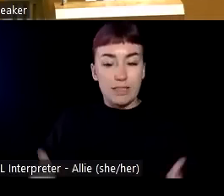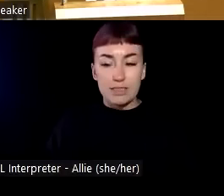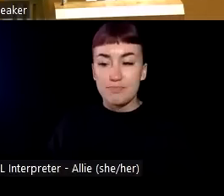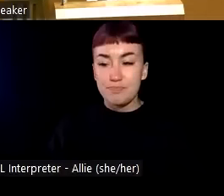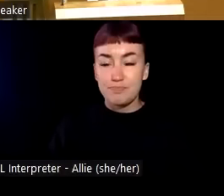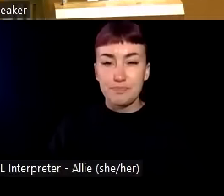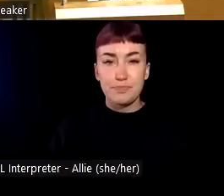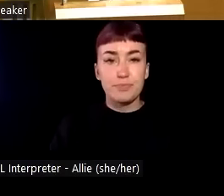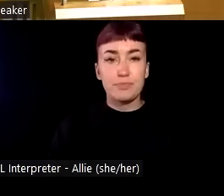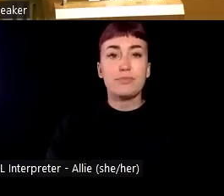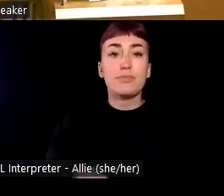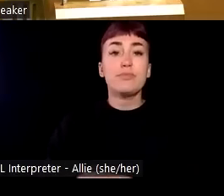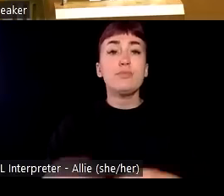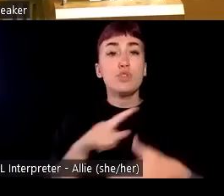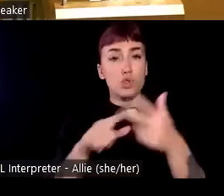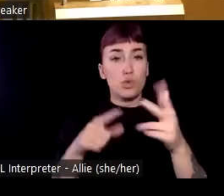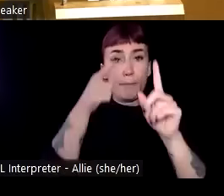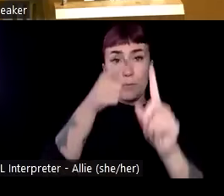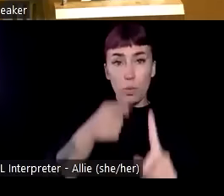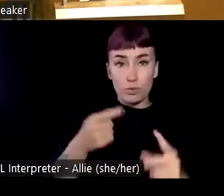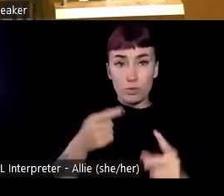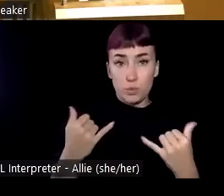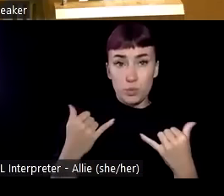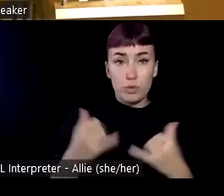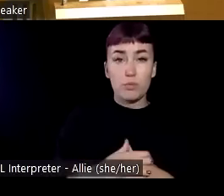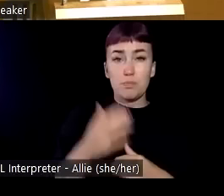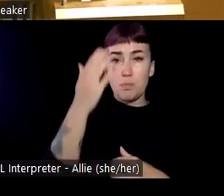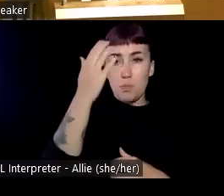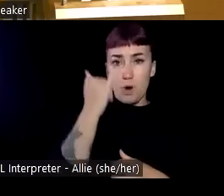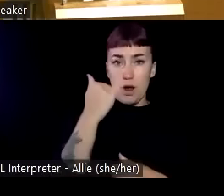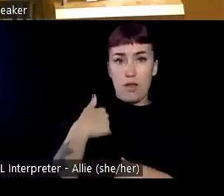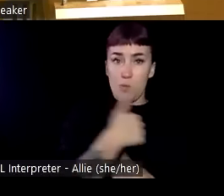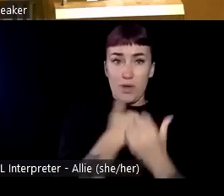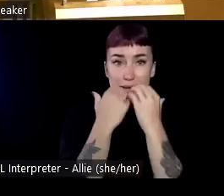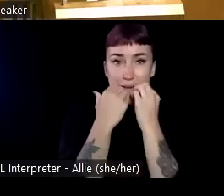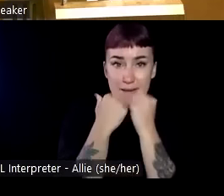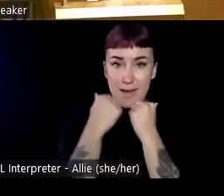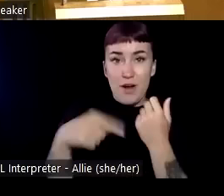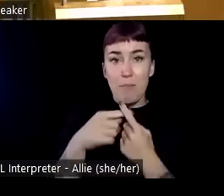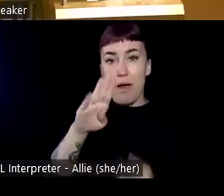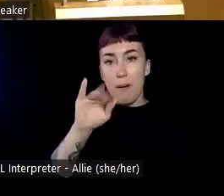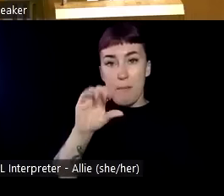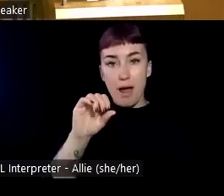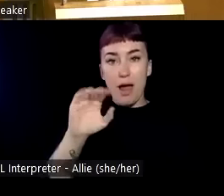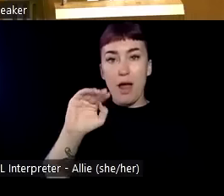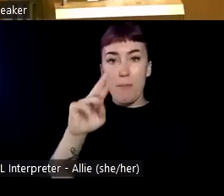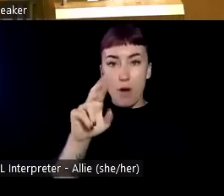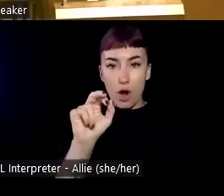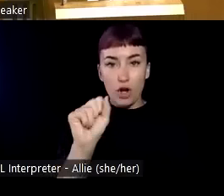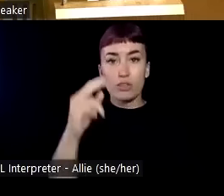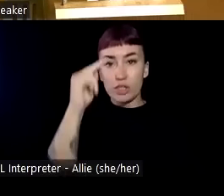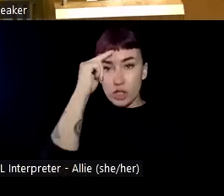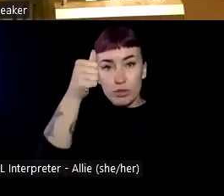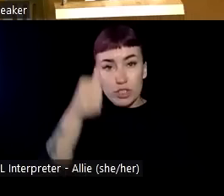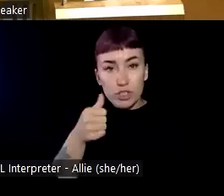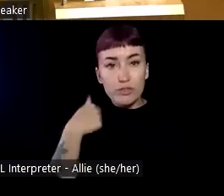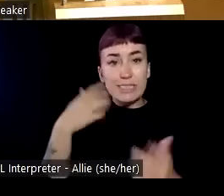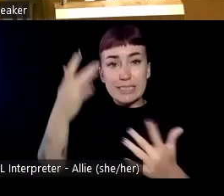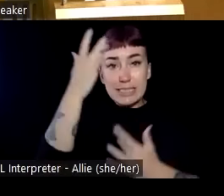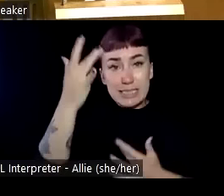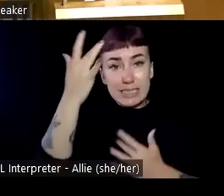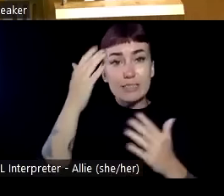so I'm going to go through 3 points. Why is it that we care about biomarkers and neurodegenerative diseases?